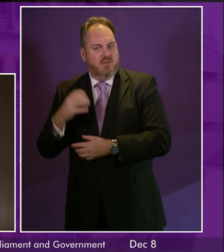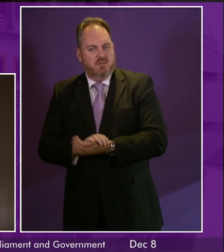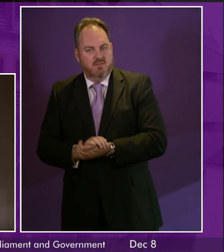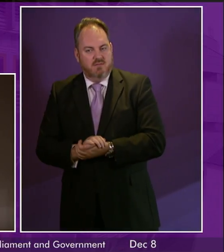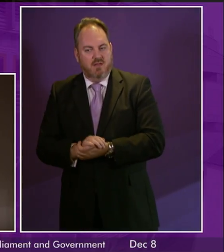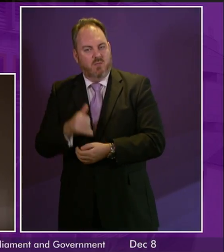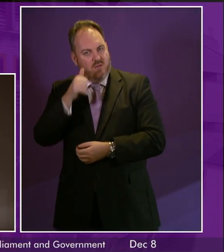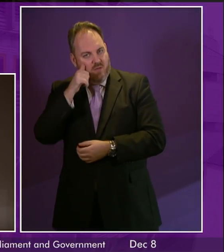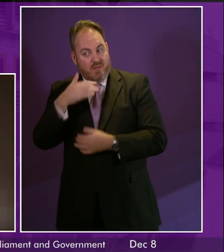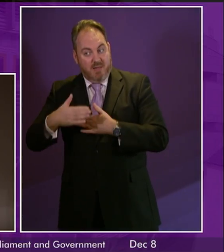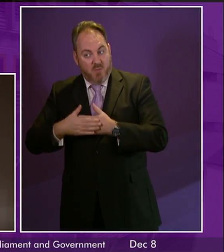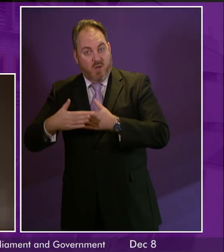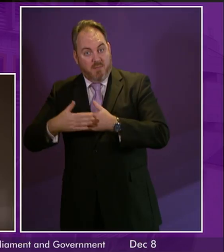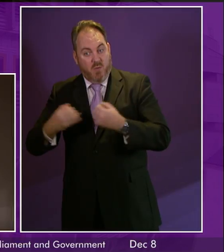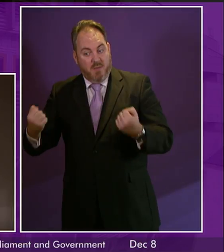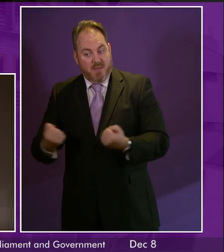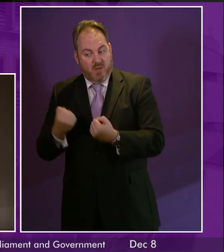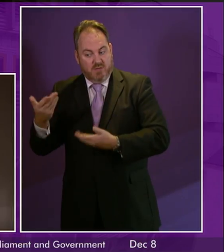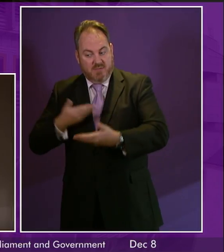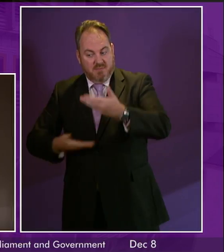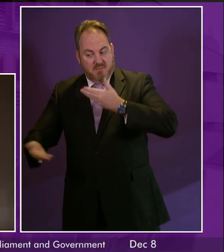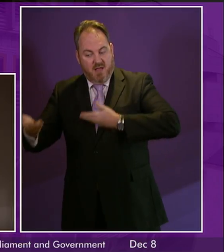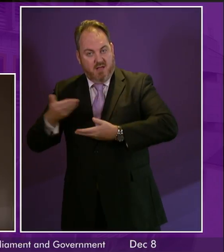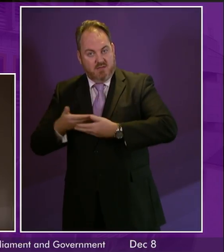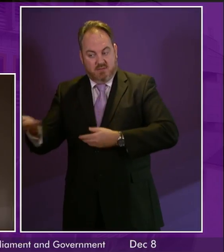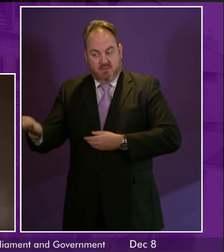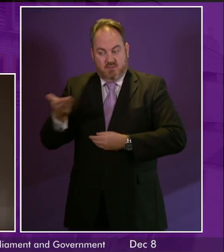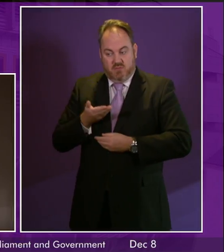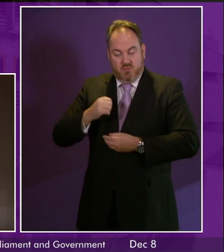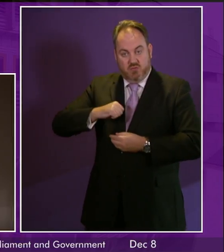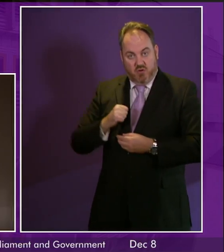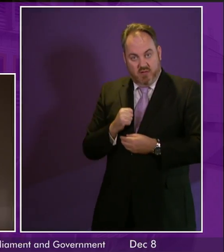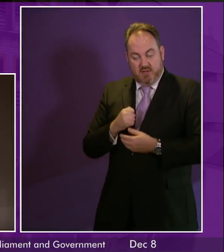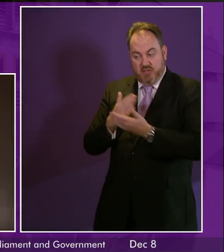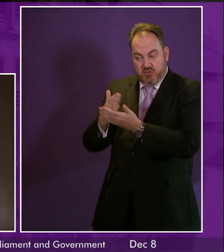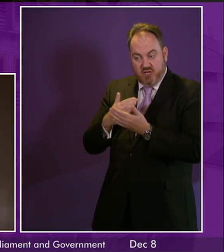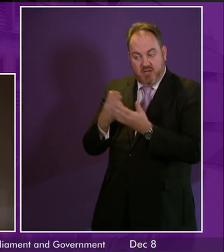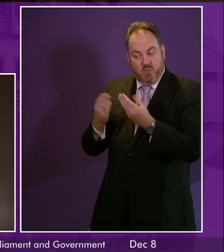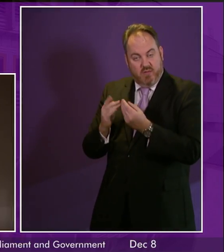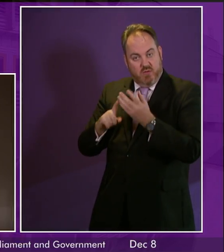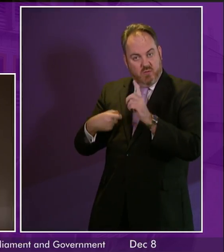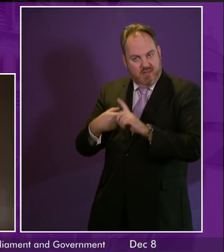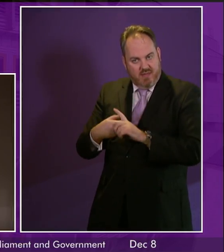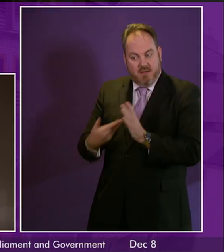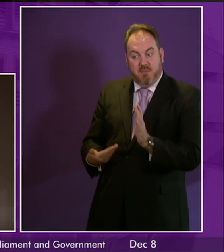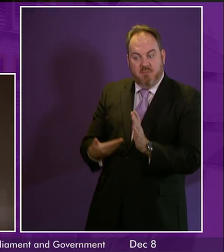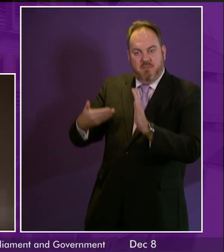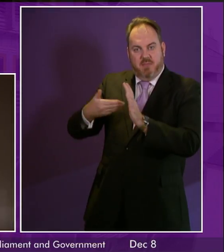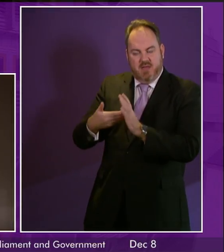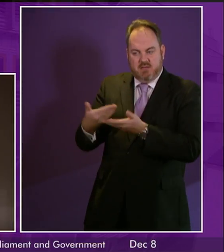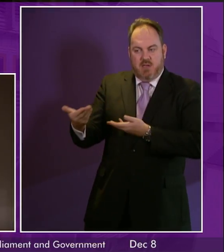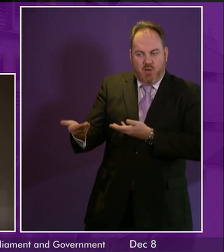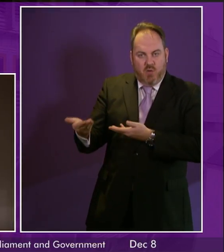with an increased range of powers being shared between the Scottish and UK governments, as well, of course, as the negotiations that